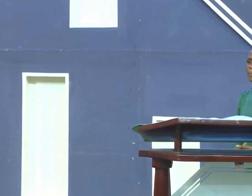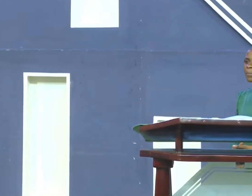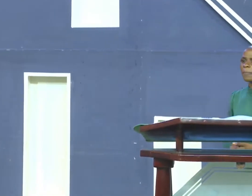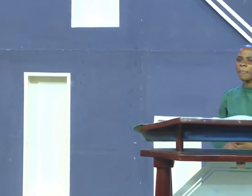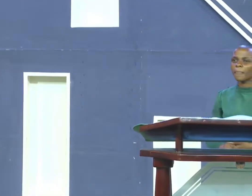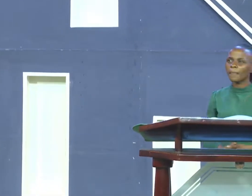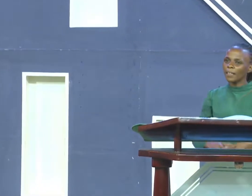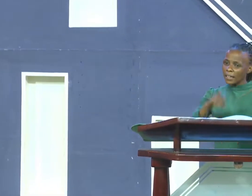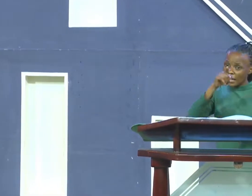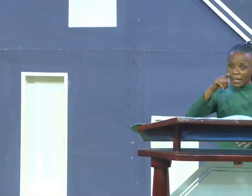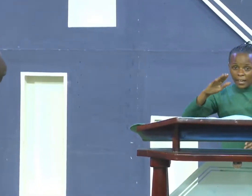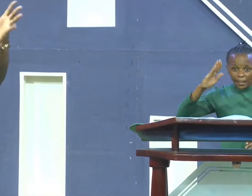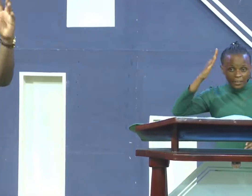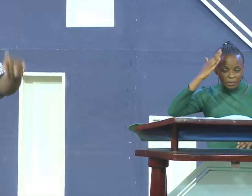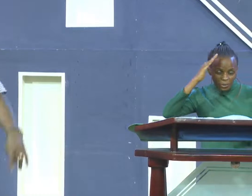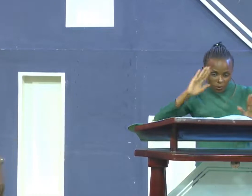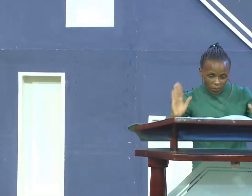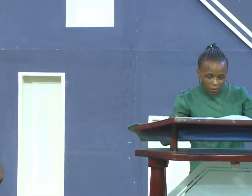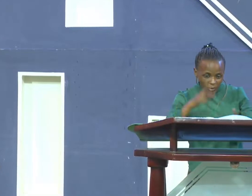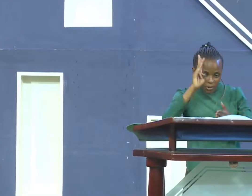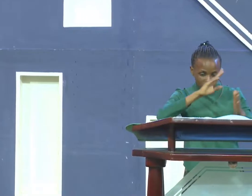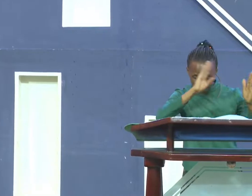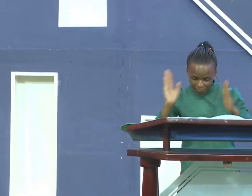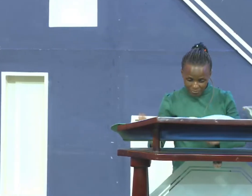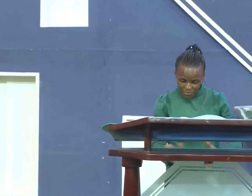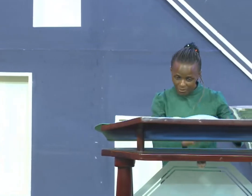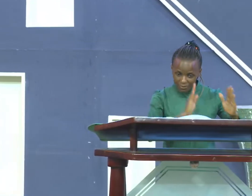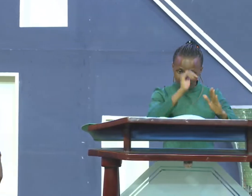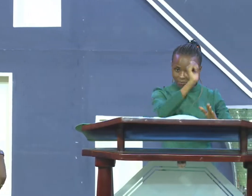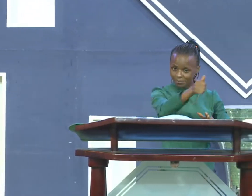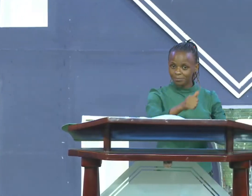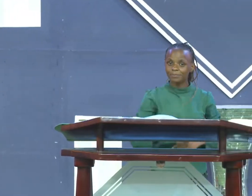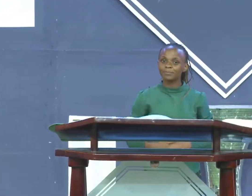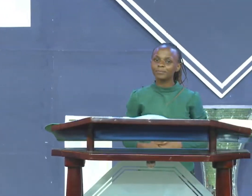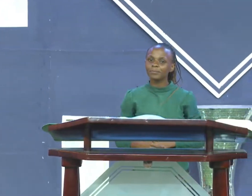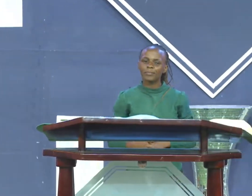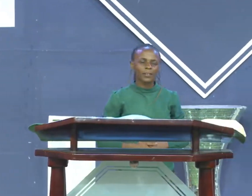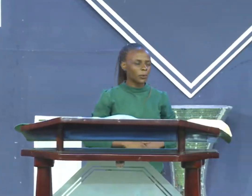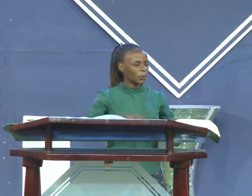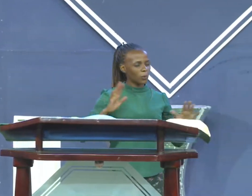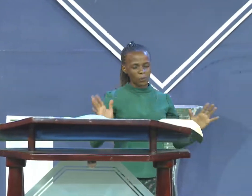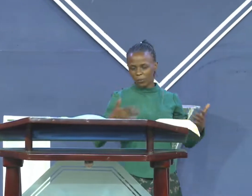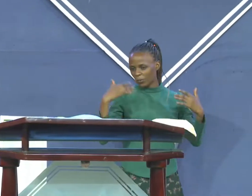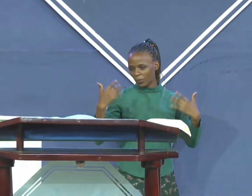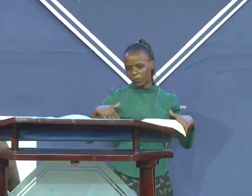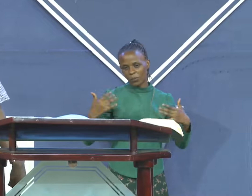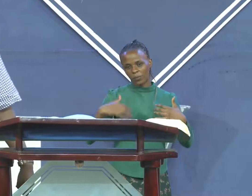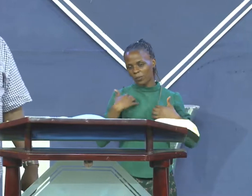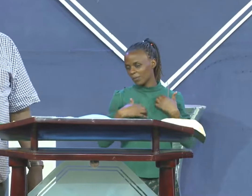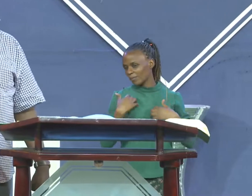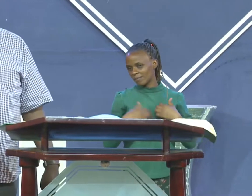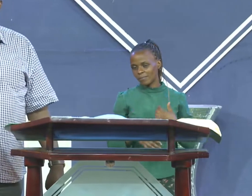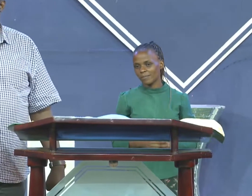will be. N'omanya n'engeri gy'oneetegekamu. And you even know how to prepare yourself. Nga kinyuma. It is so interesting.